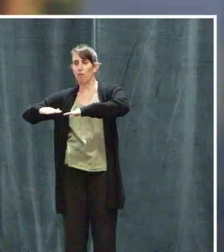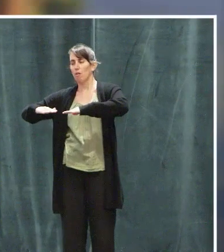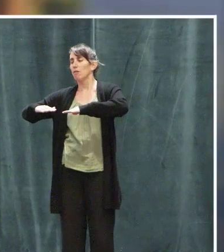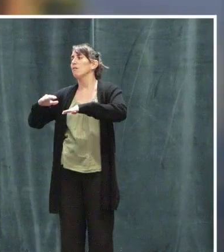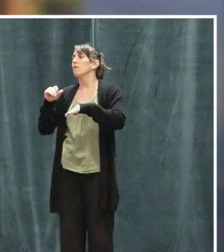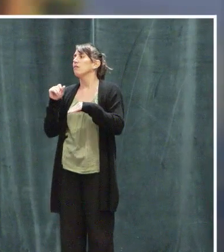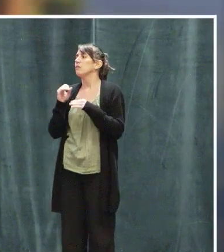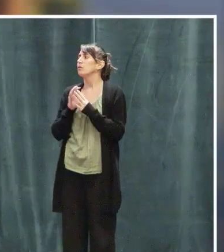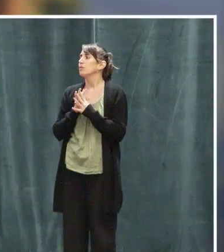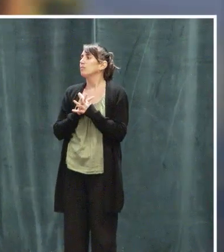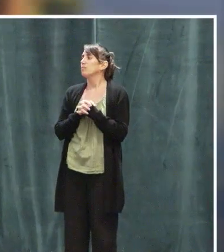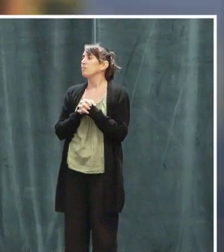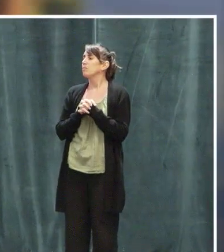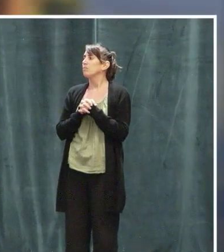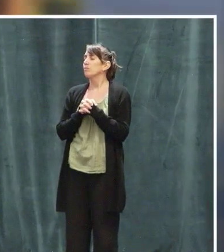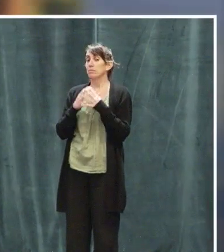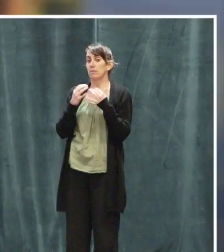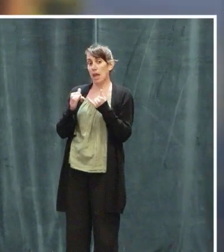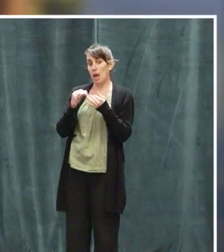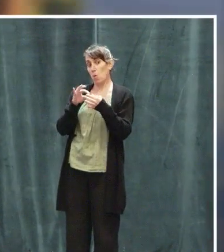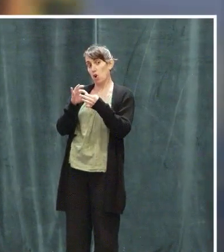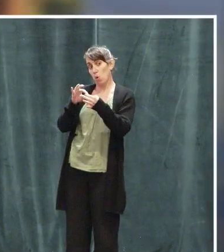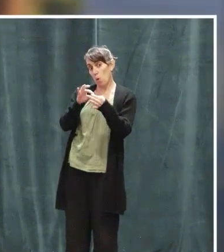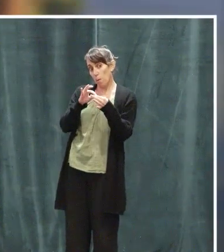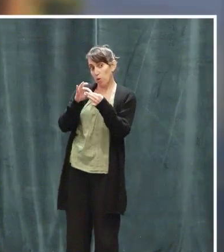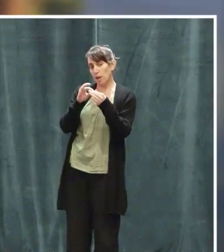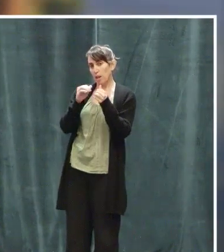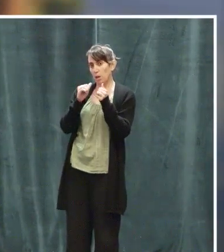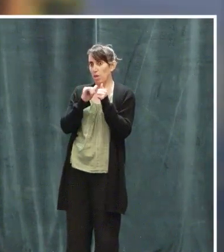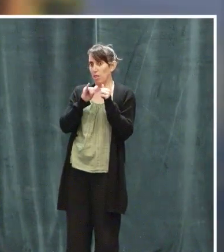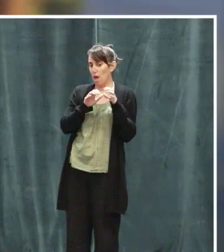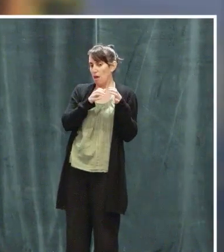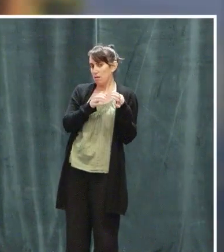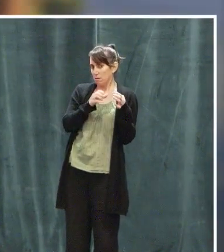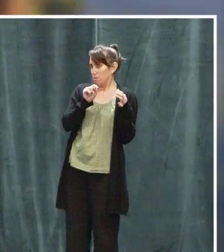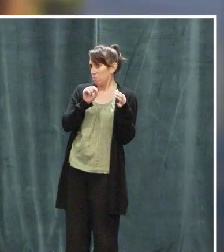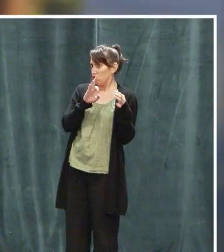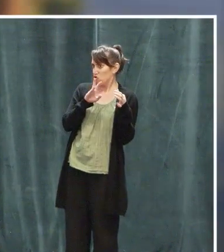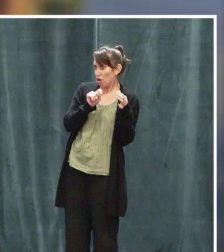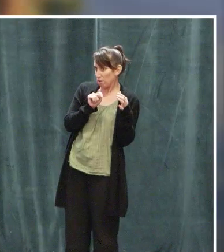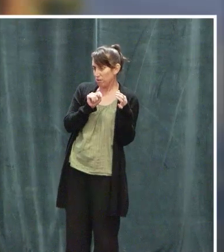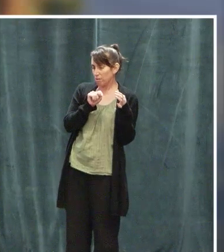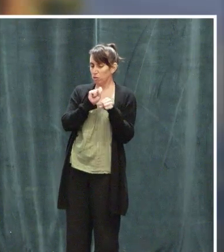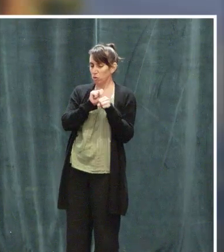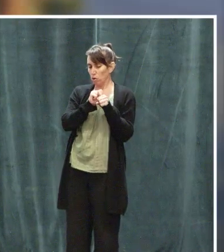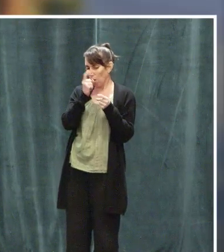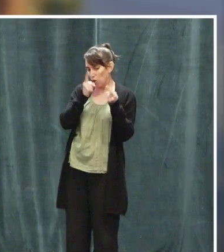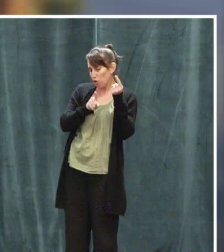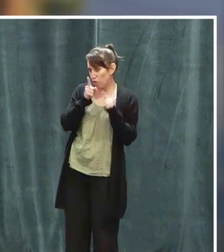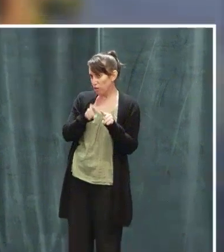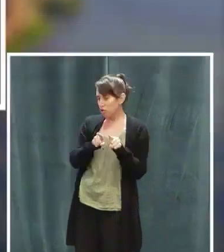are in cooperation with the trust, working on an arrangement which